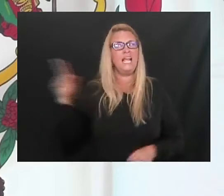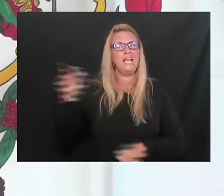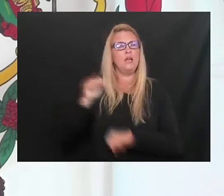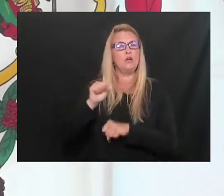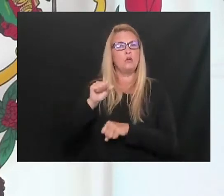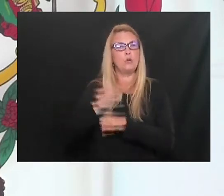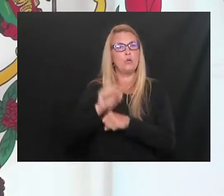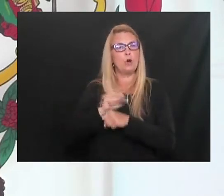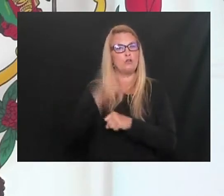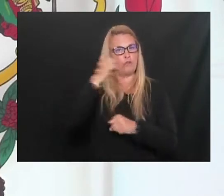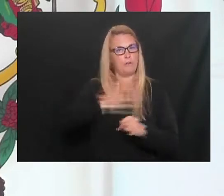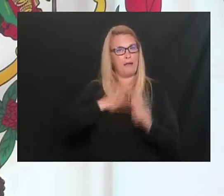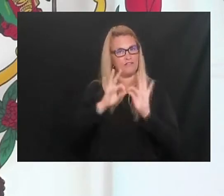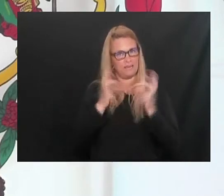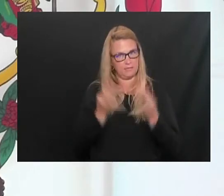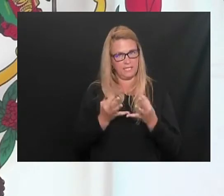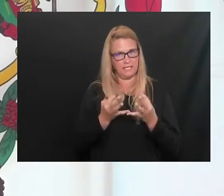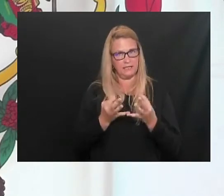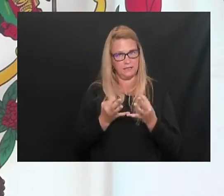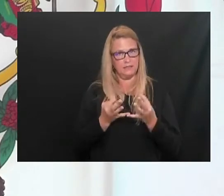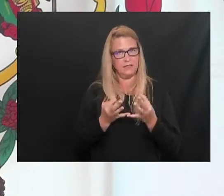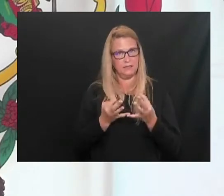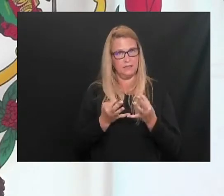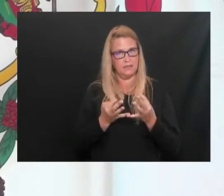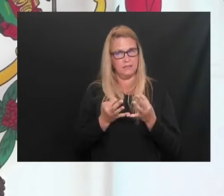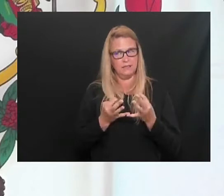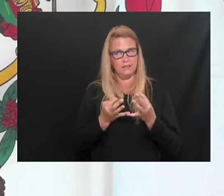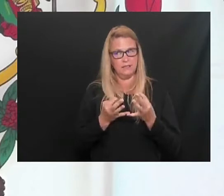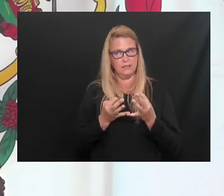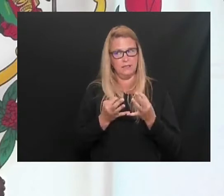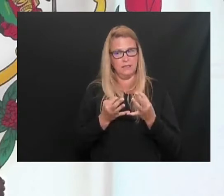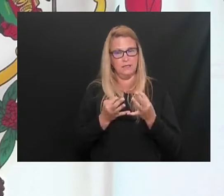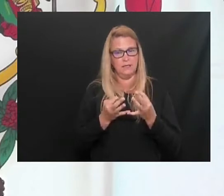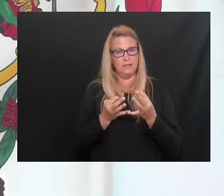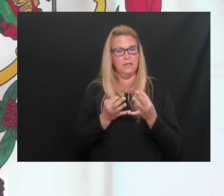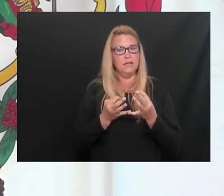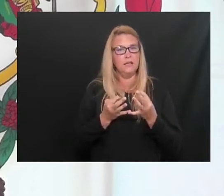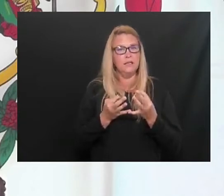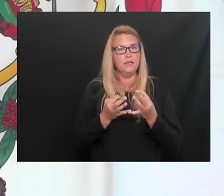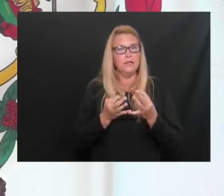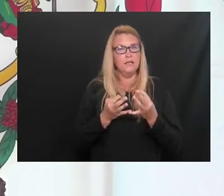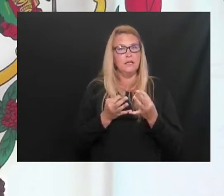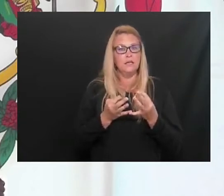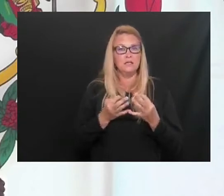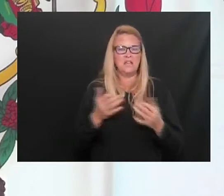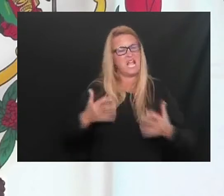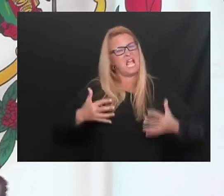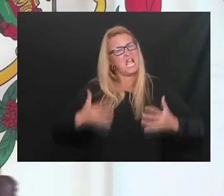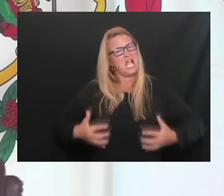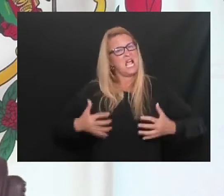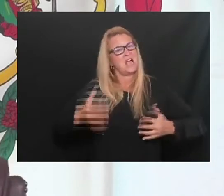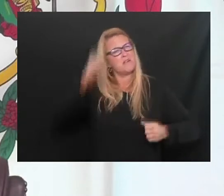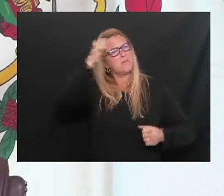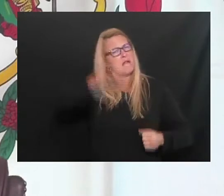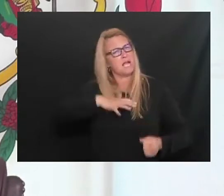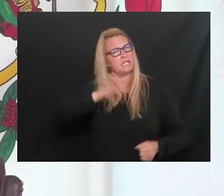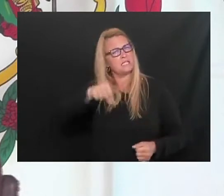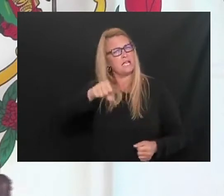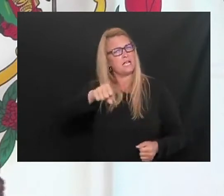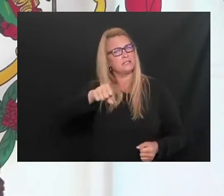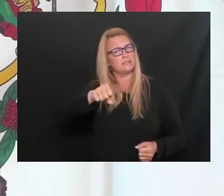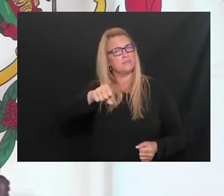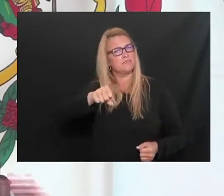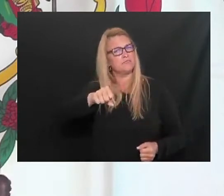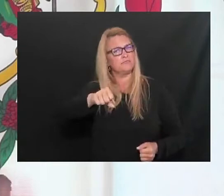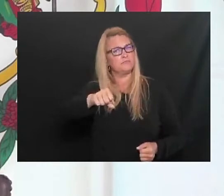for my family, and literally a heavier set guy, and he